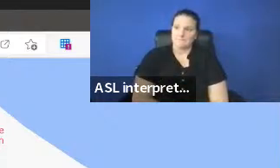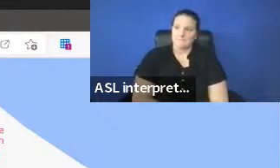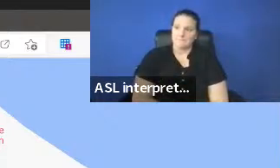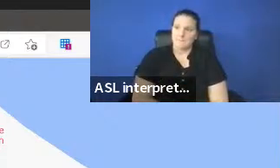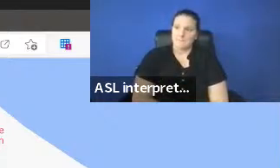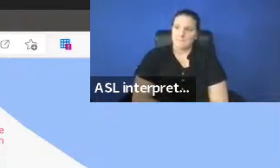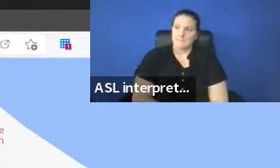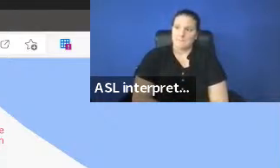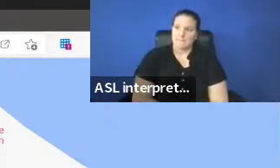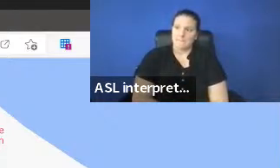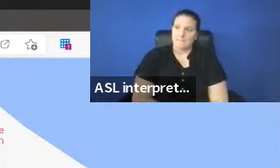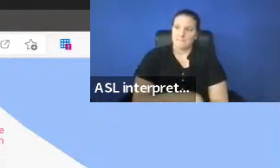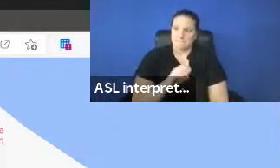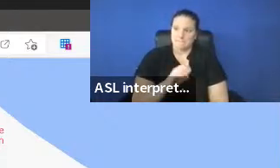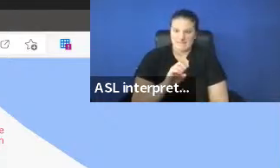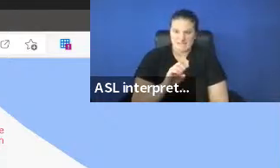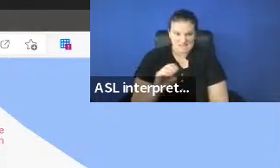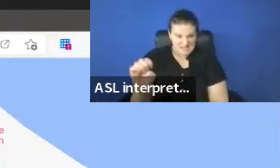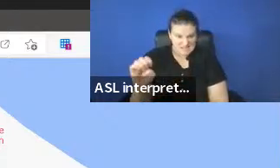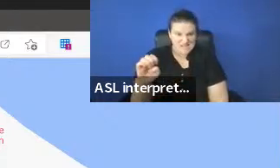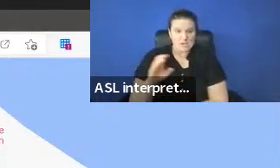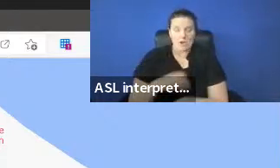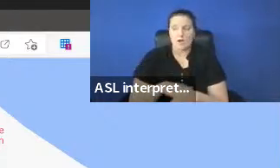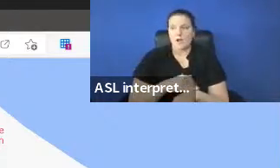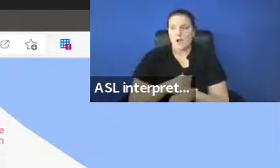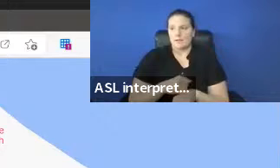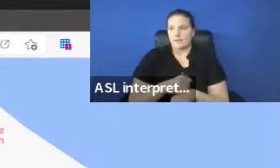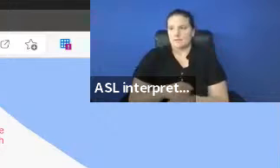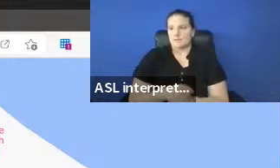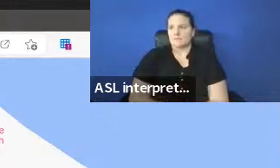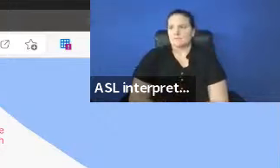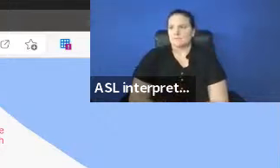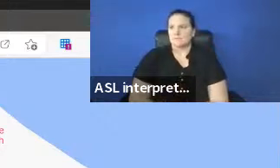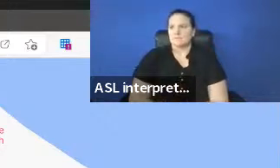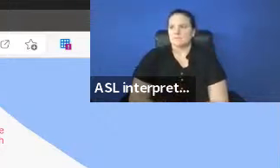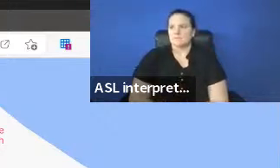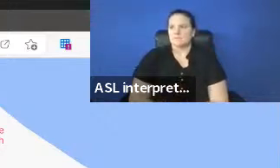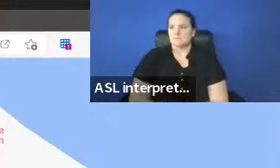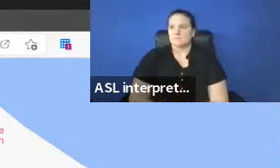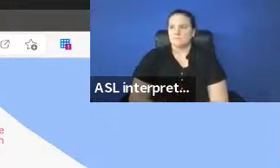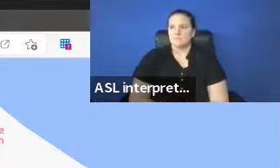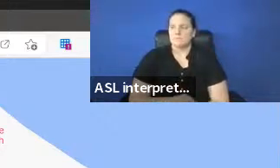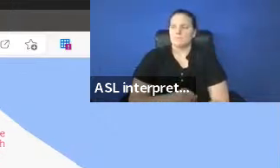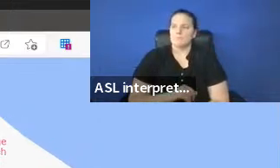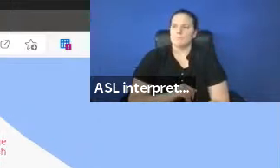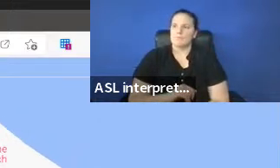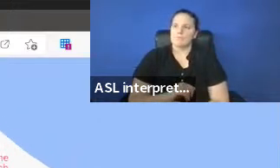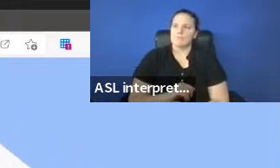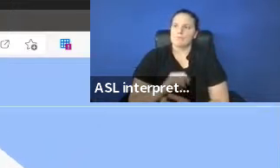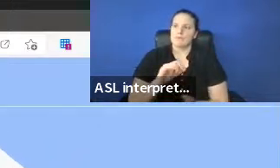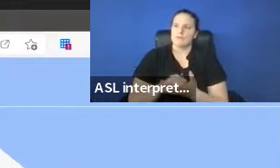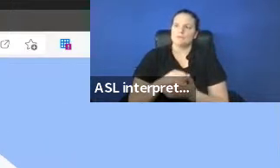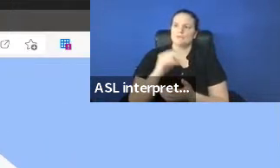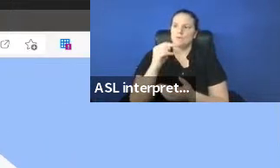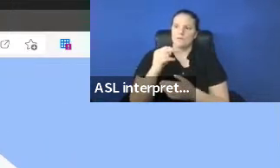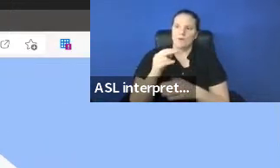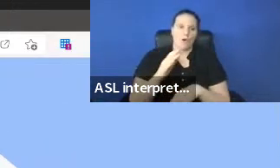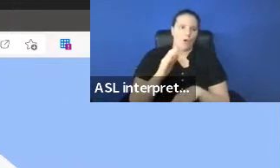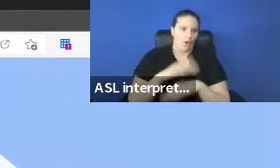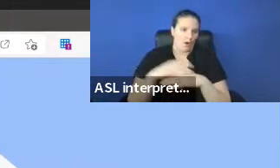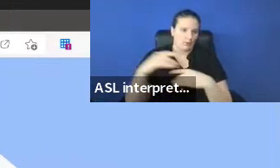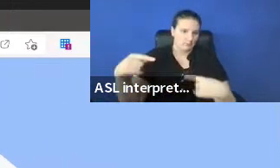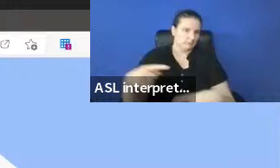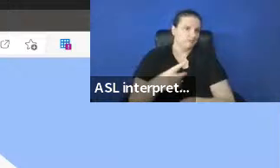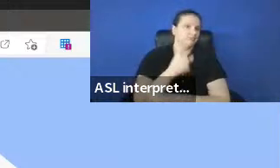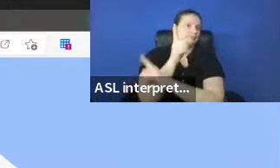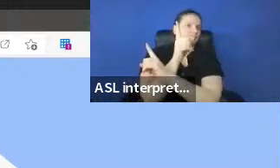Comes off on the east side of the island, and that's also where the northbound traffic gets on as well. So it's kind